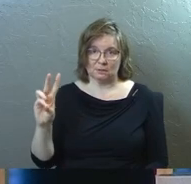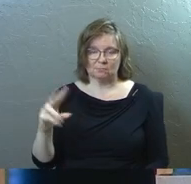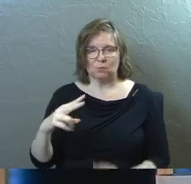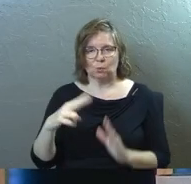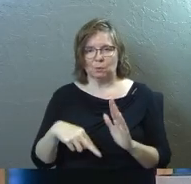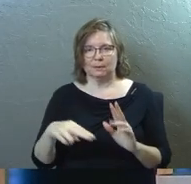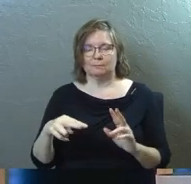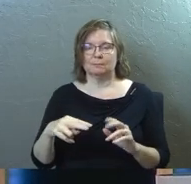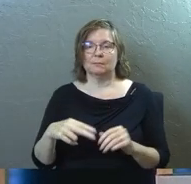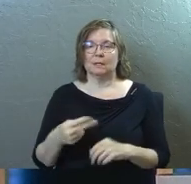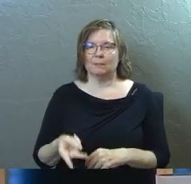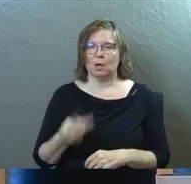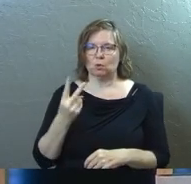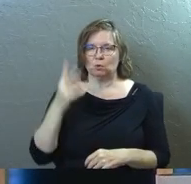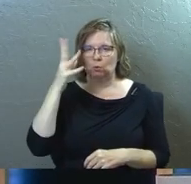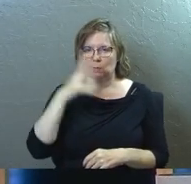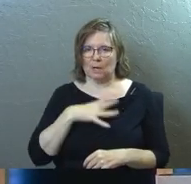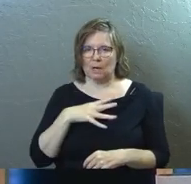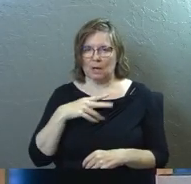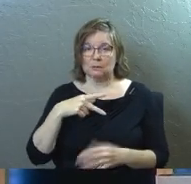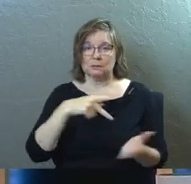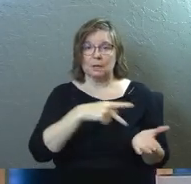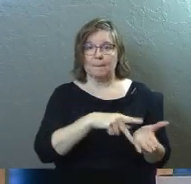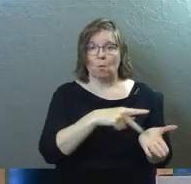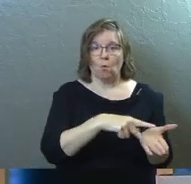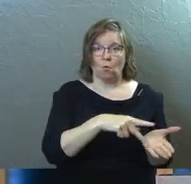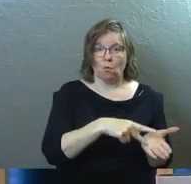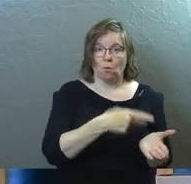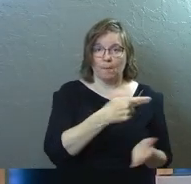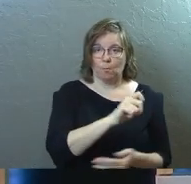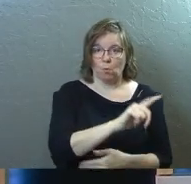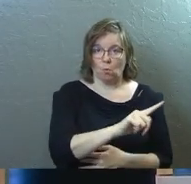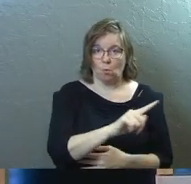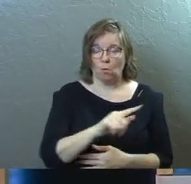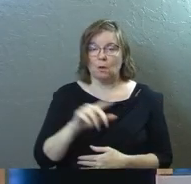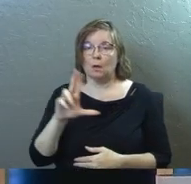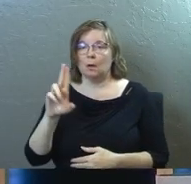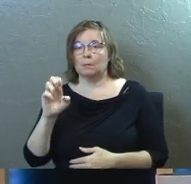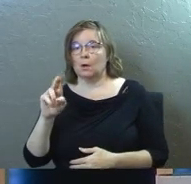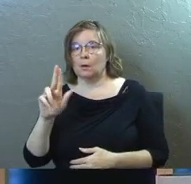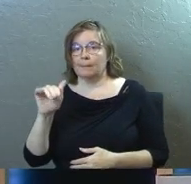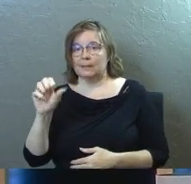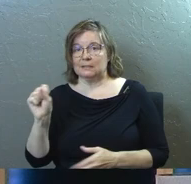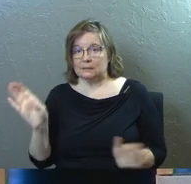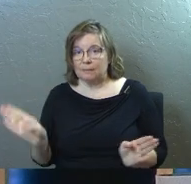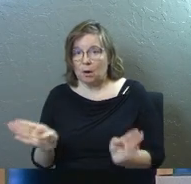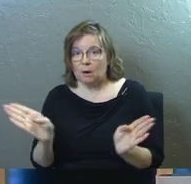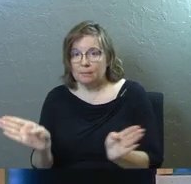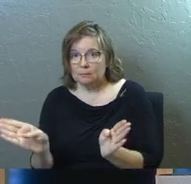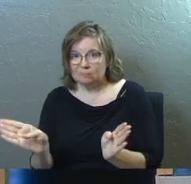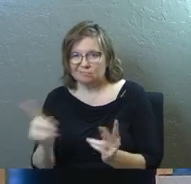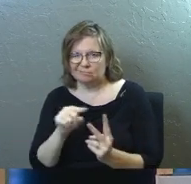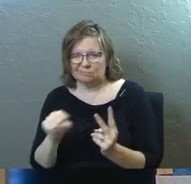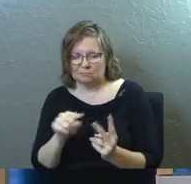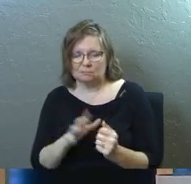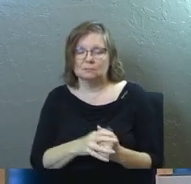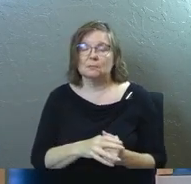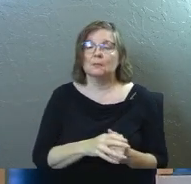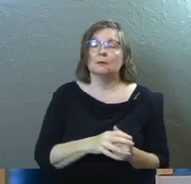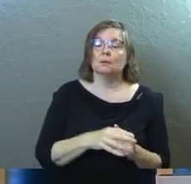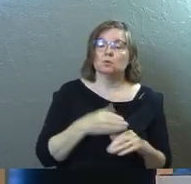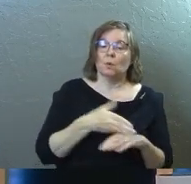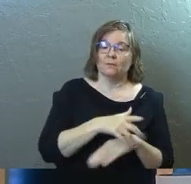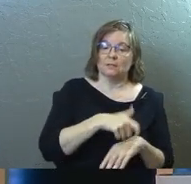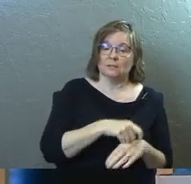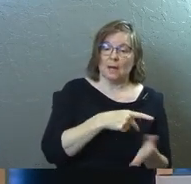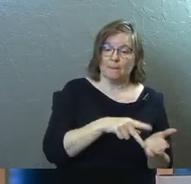this to you. And this is about two guys, Paul and Barnabas, who have been doing ministry together for a while. So let's see what's happening with them. Verse 36, after some